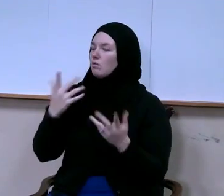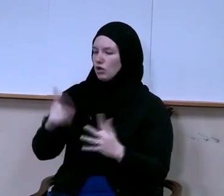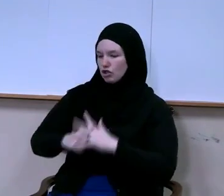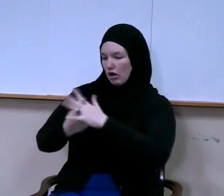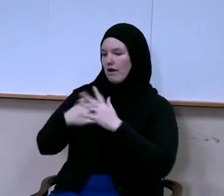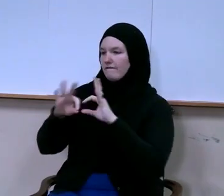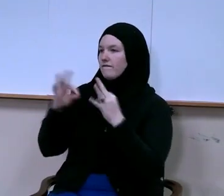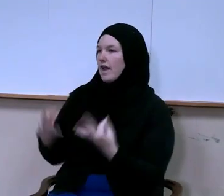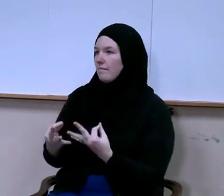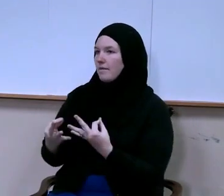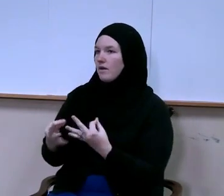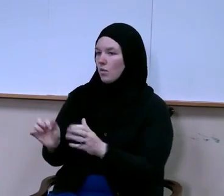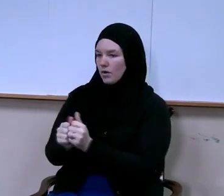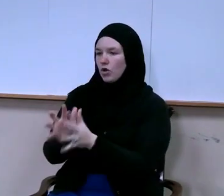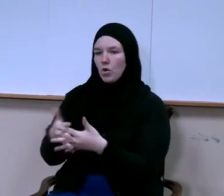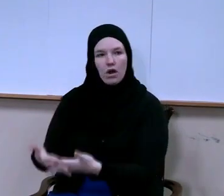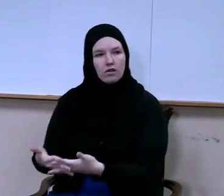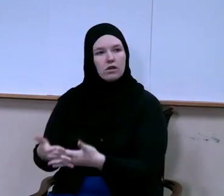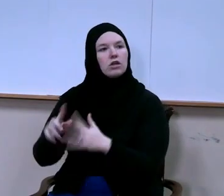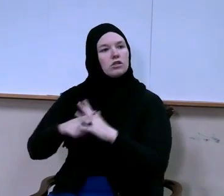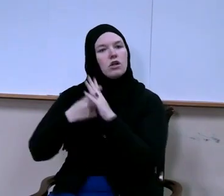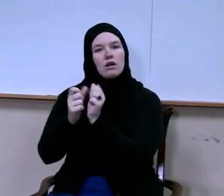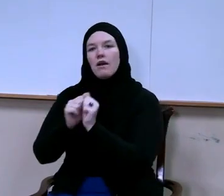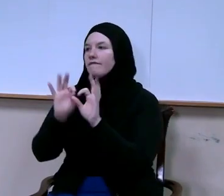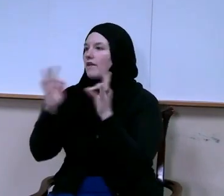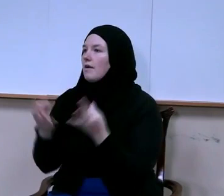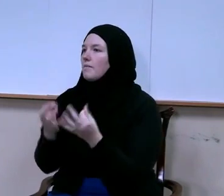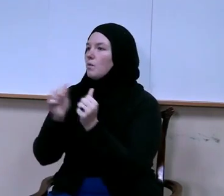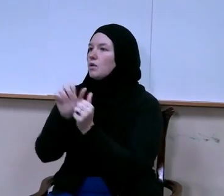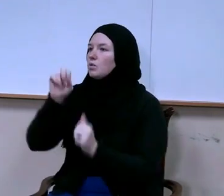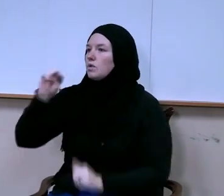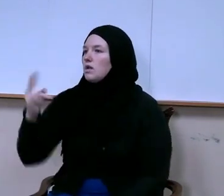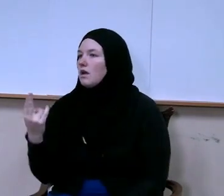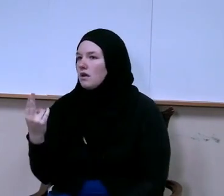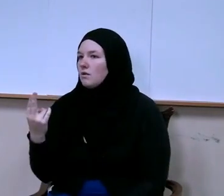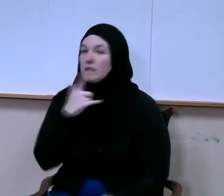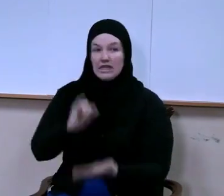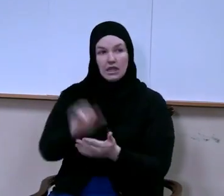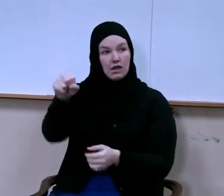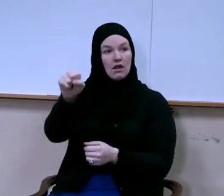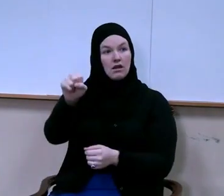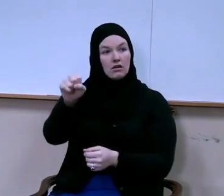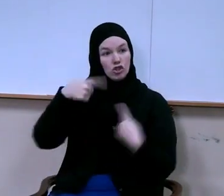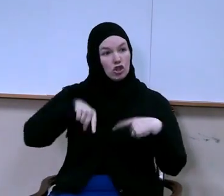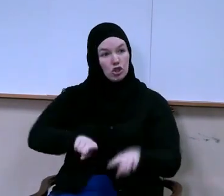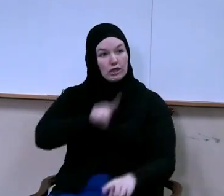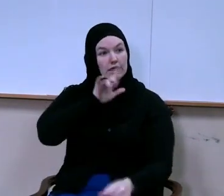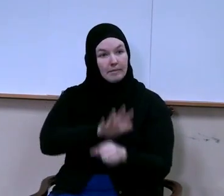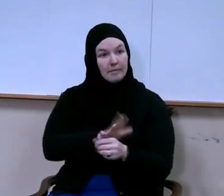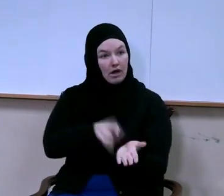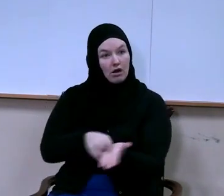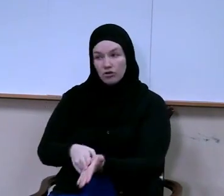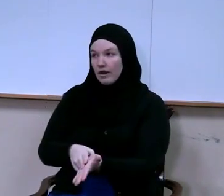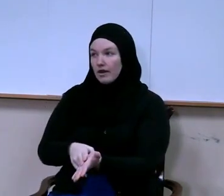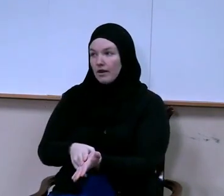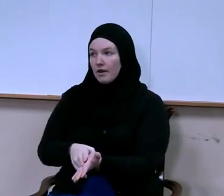when it is not absolutely meant, because it has nothing in reality with what we actually turn out doing, which